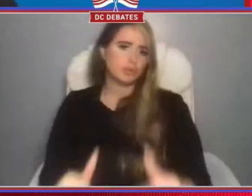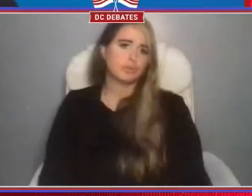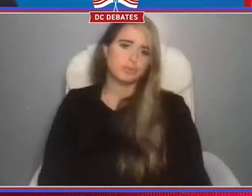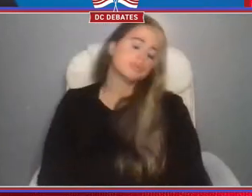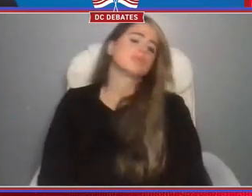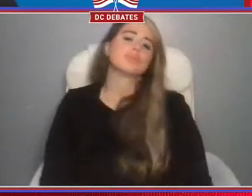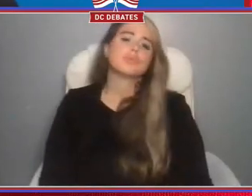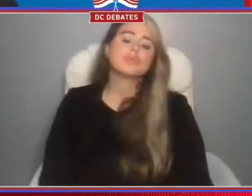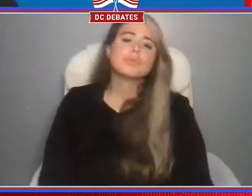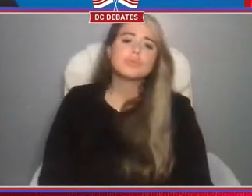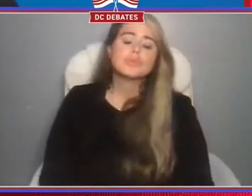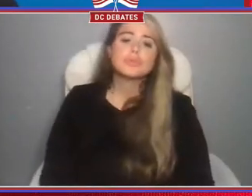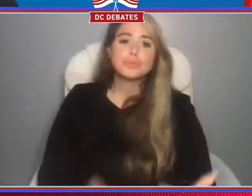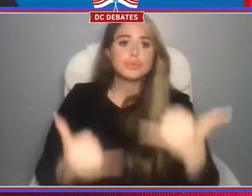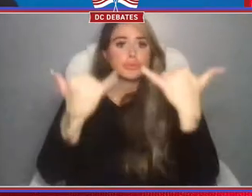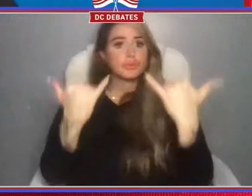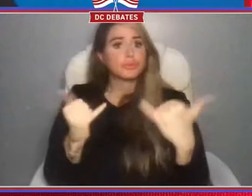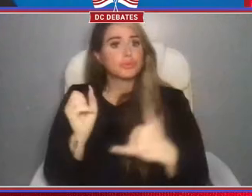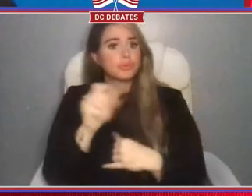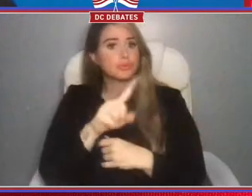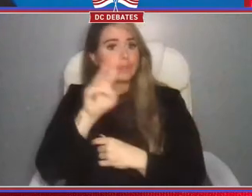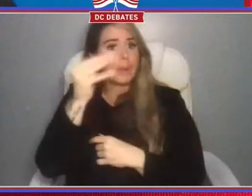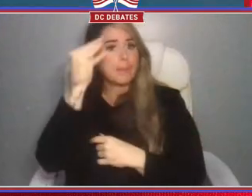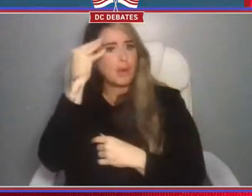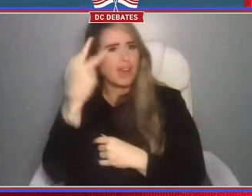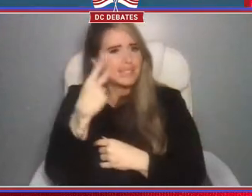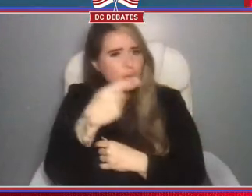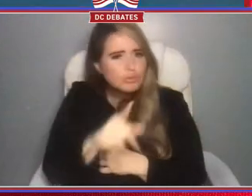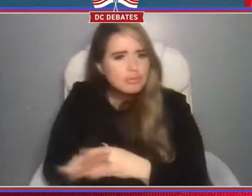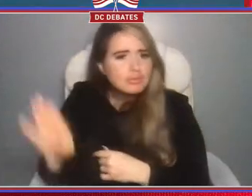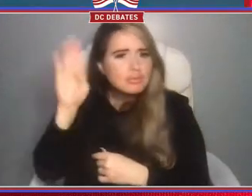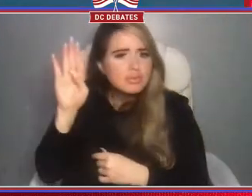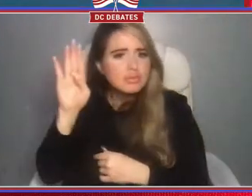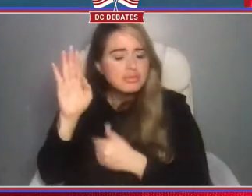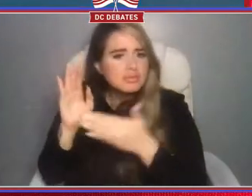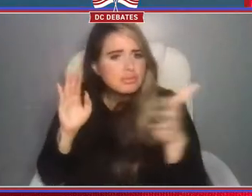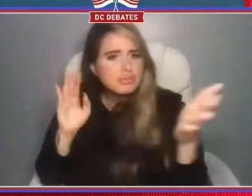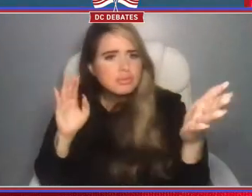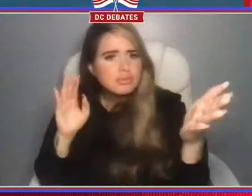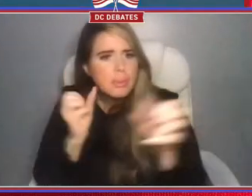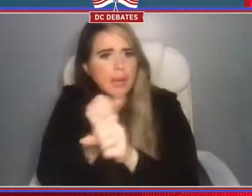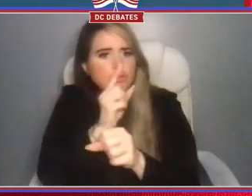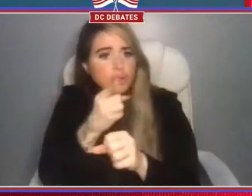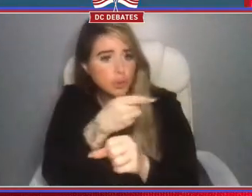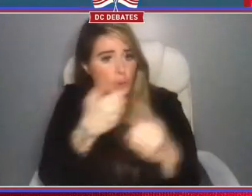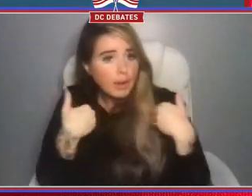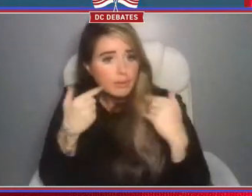Mayor Bowser, I think I might have seen your hand up. I just want to make sure I got to you if you had a rebuttal.